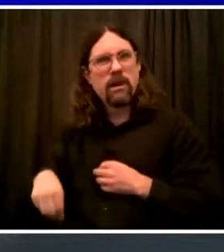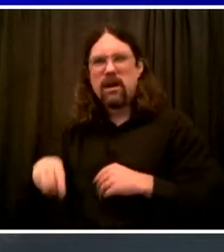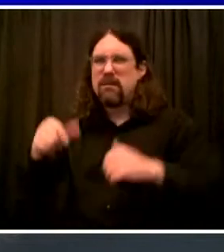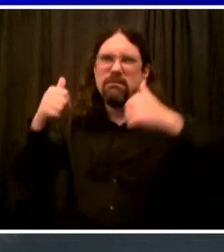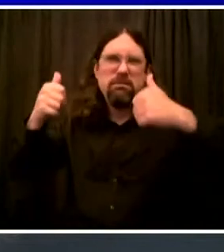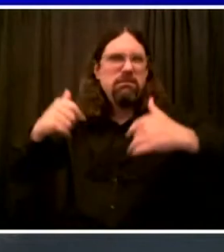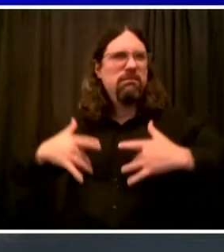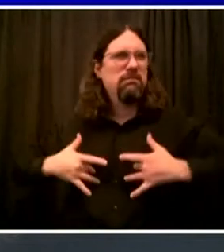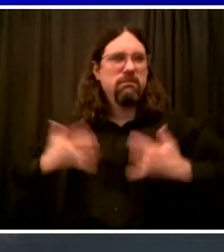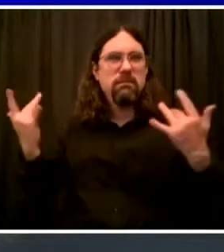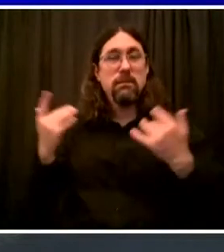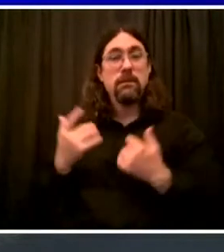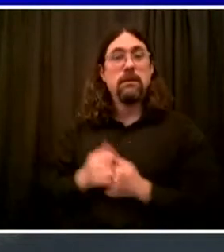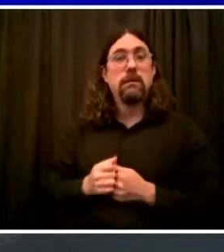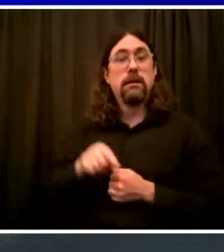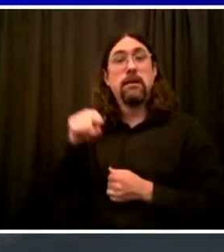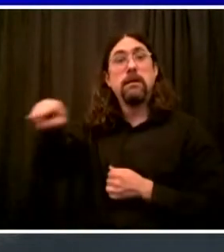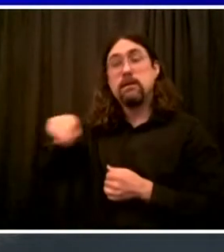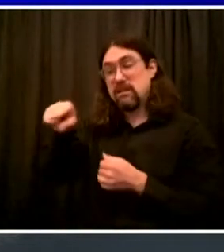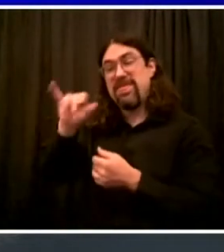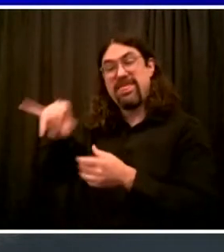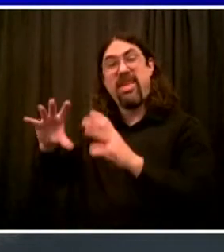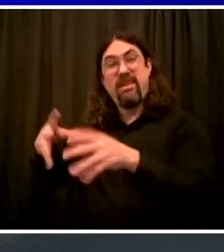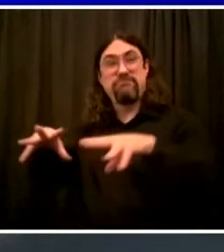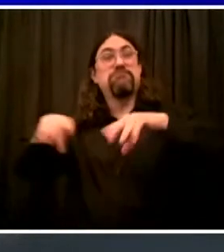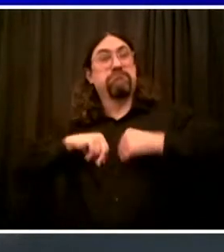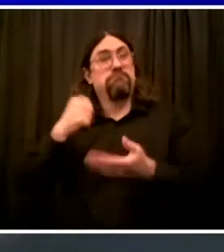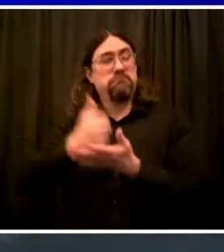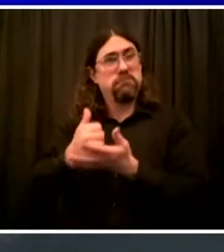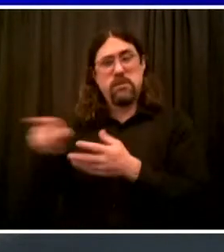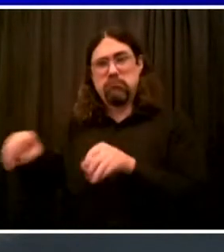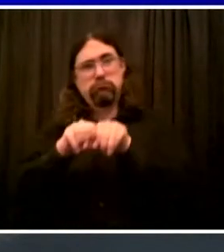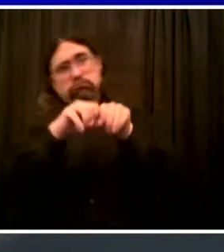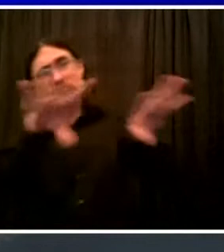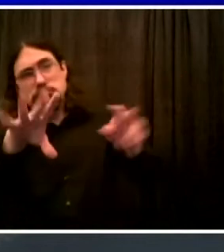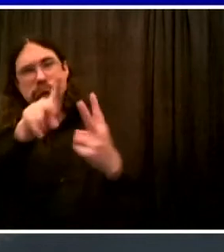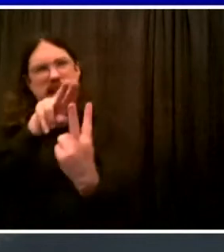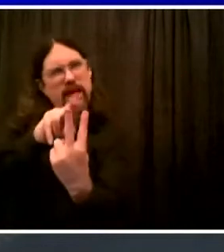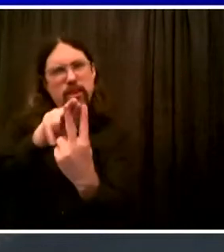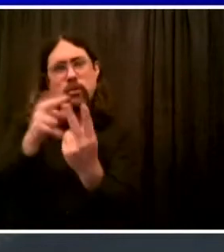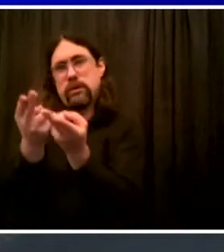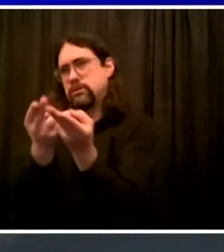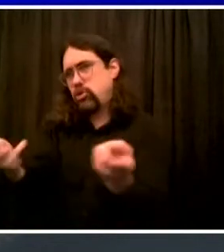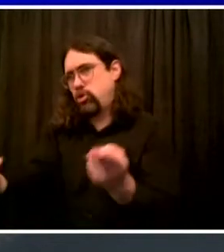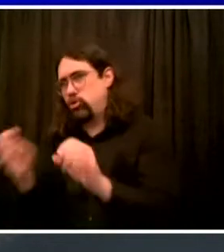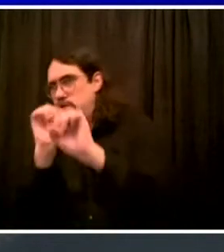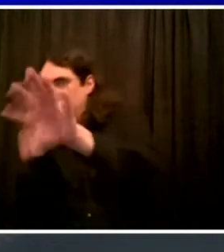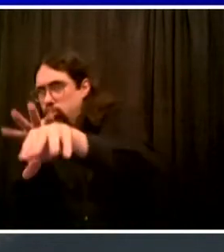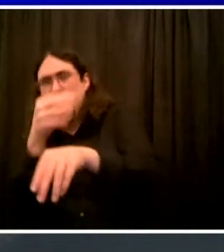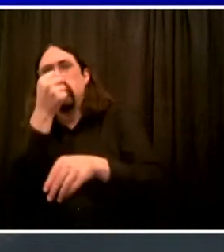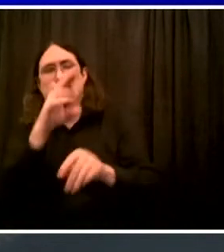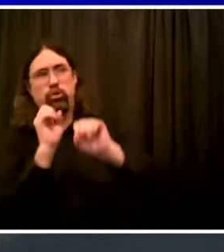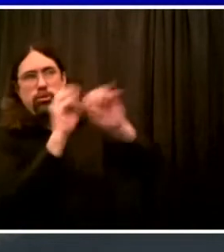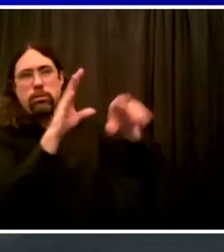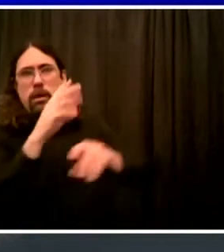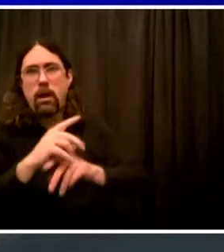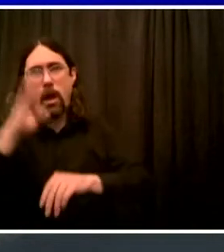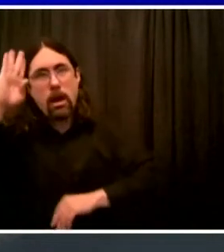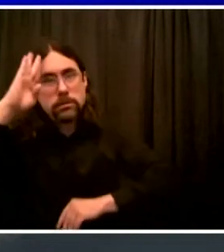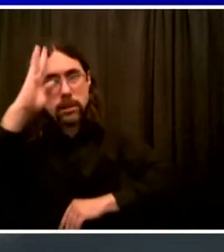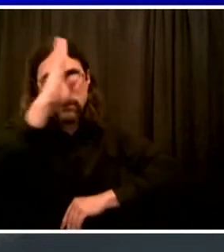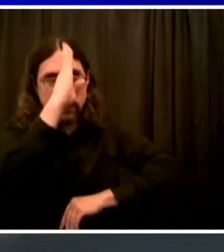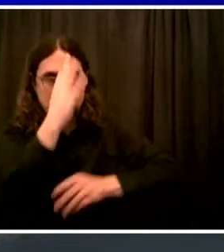Now, we want to make sure as we keep doing this that we maximize the impact of